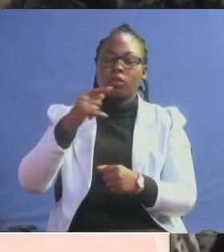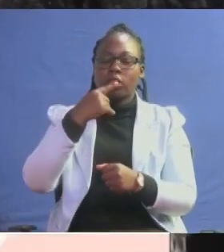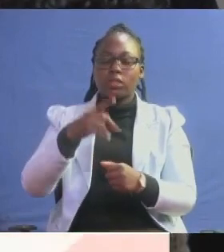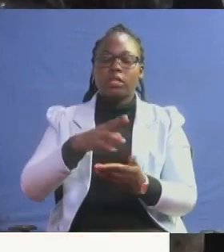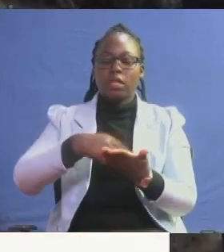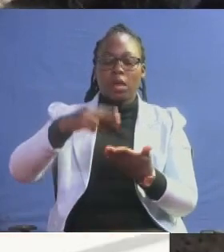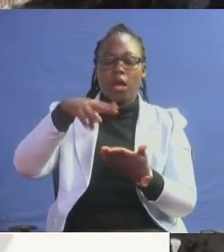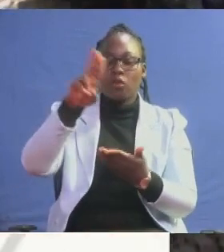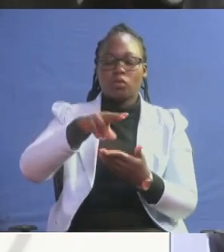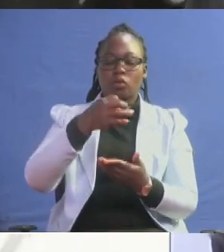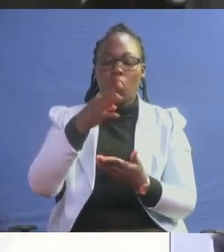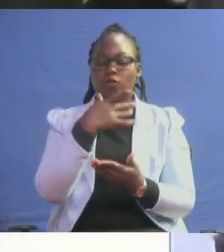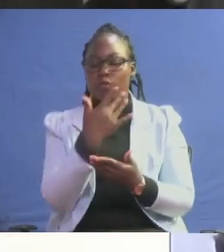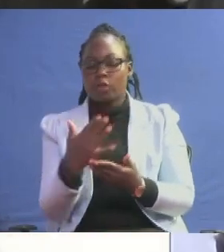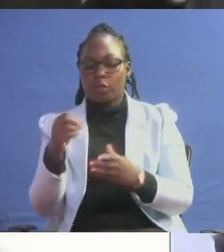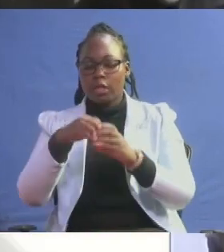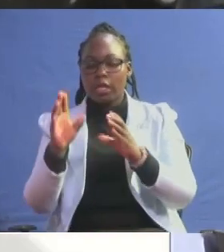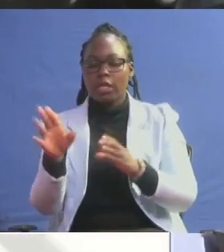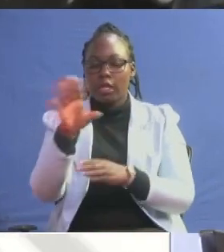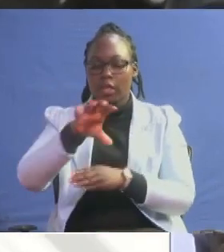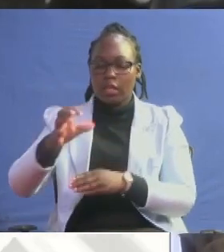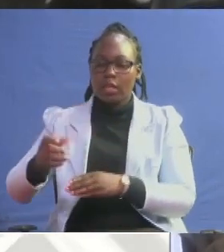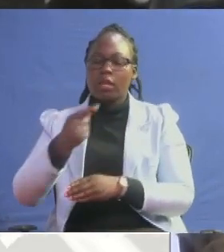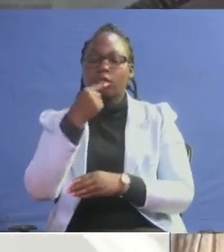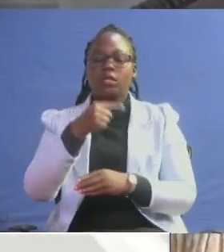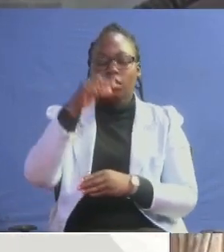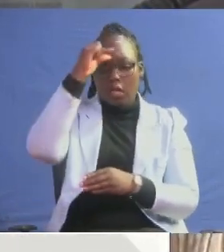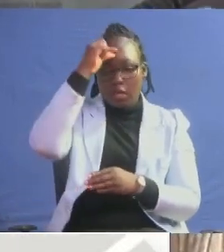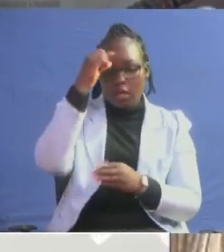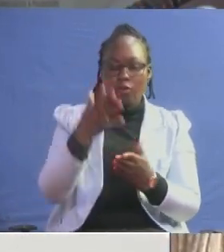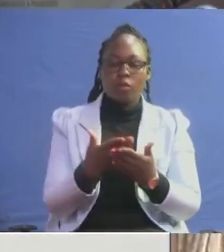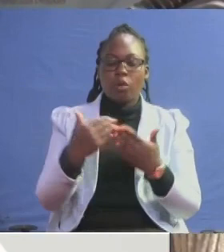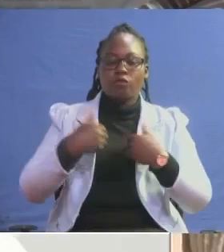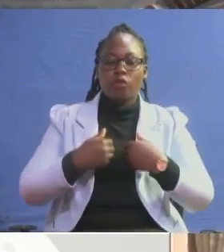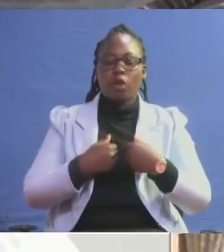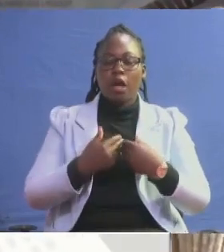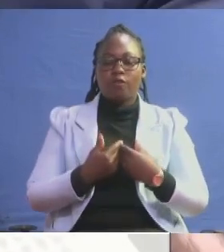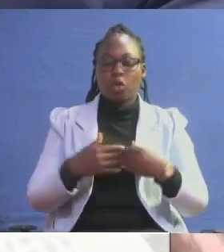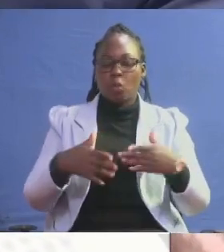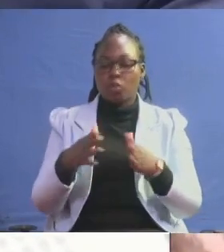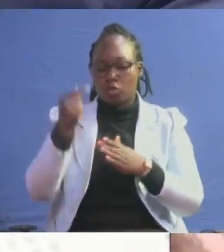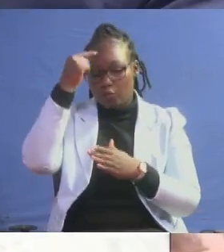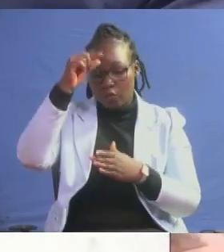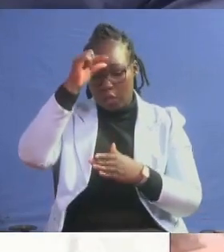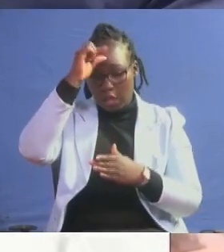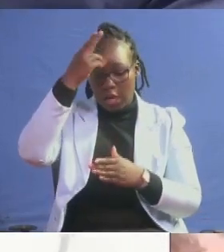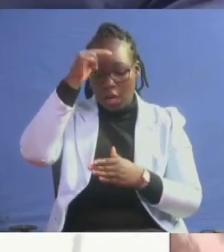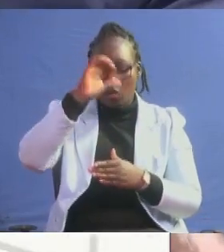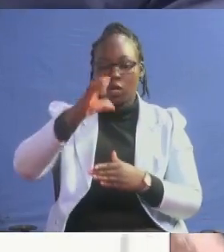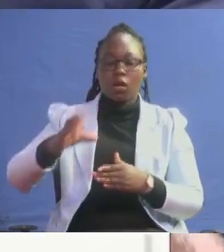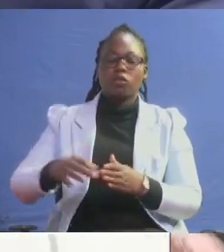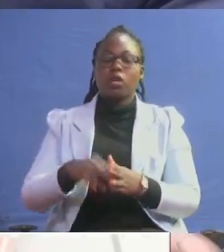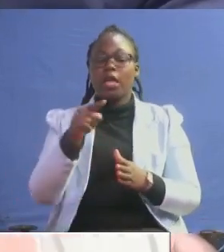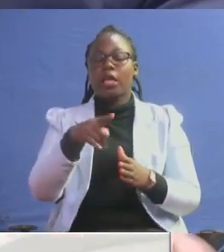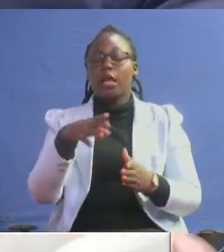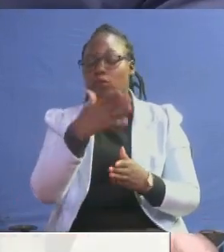of fertilizer in the county, applauding the government for prioritizing Narok County. Demand ya fertilizer katika kaunti yetu